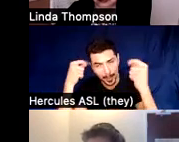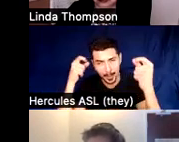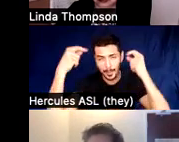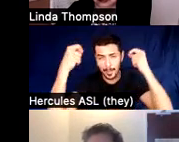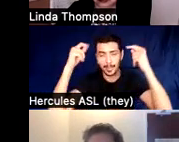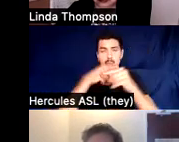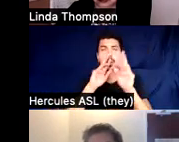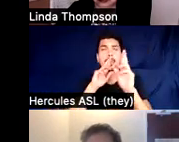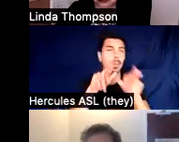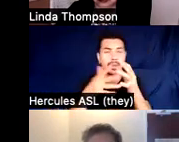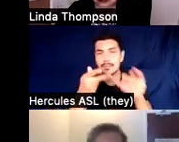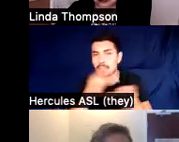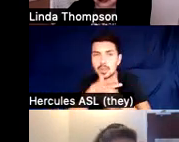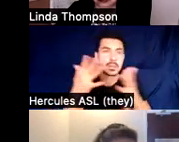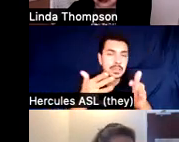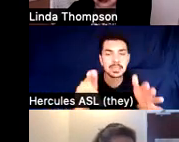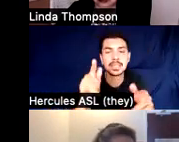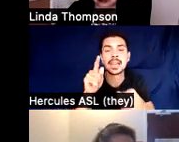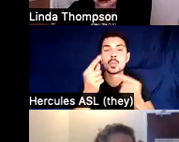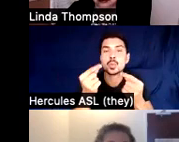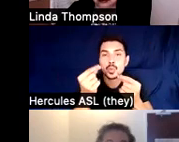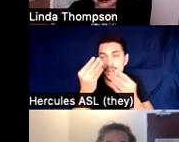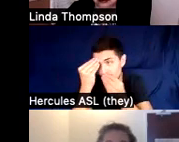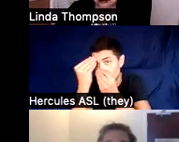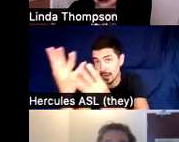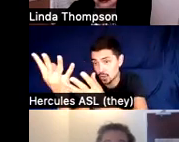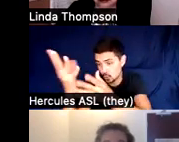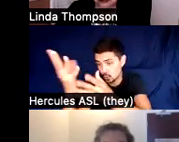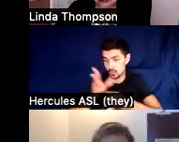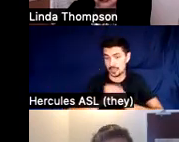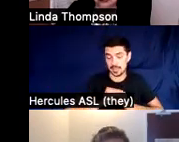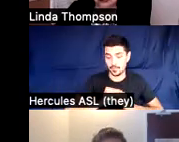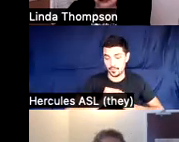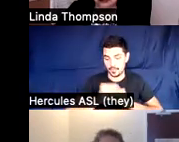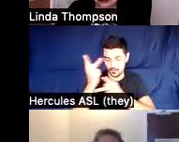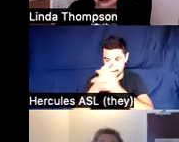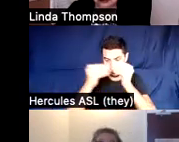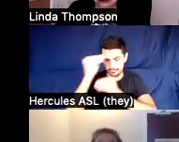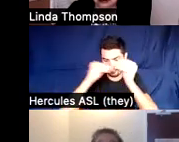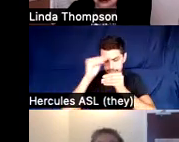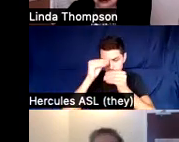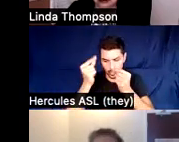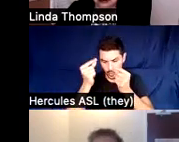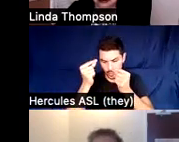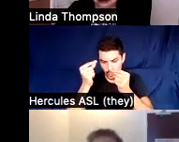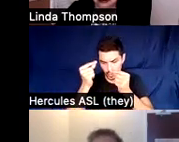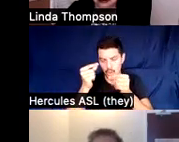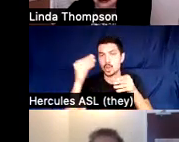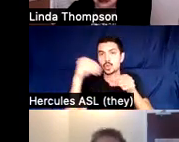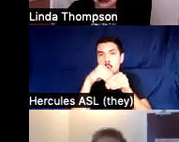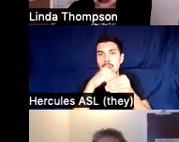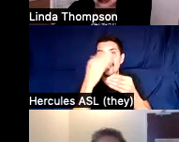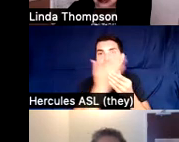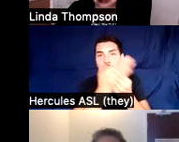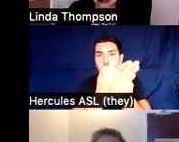is to be able to file it in the appropriate place, right? That's what the work is. But sometimes to help move that along or